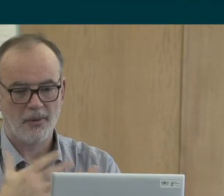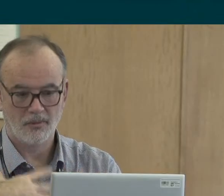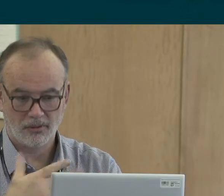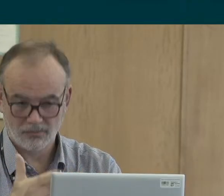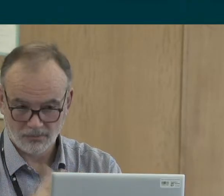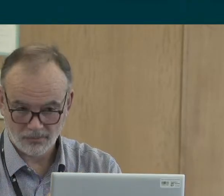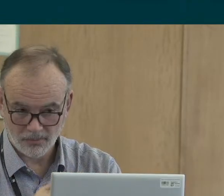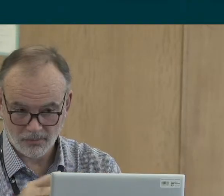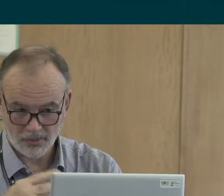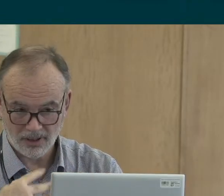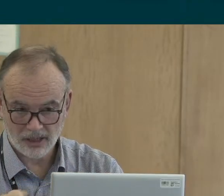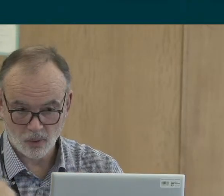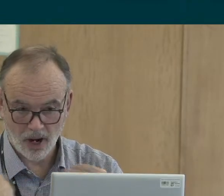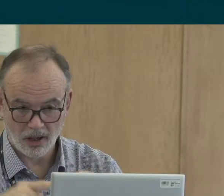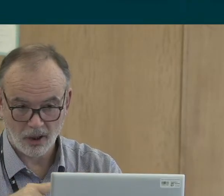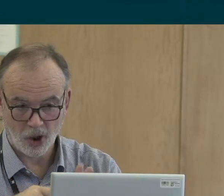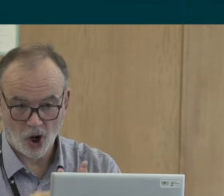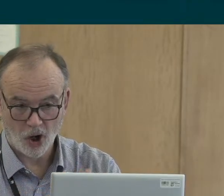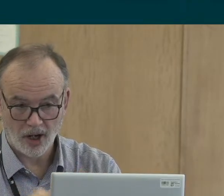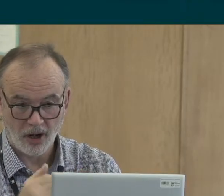Thank you, James.